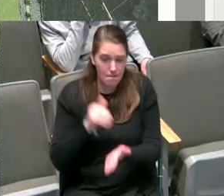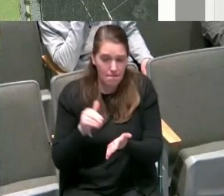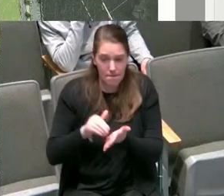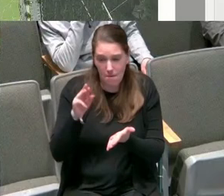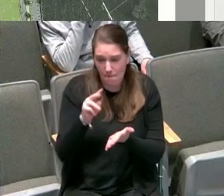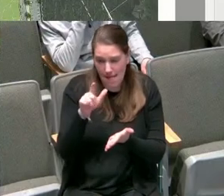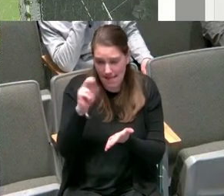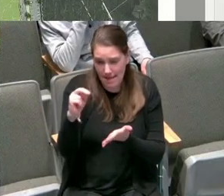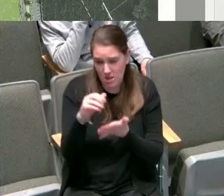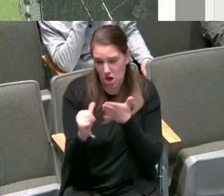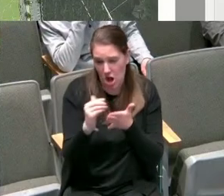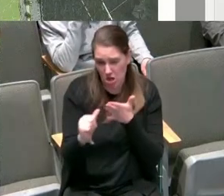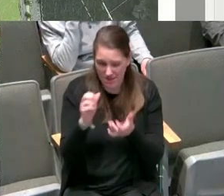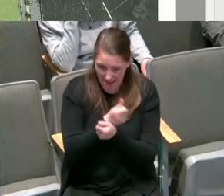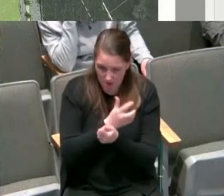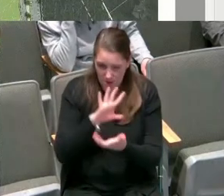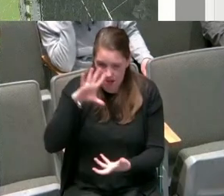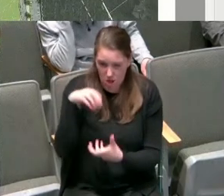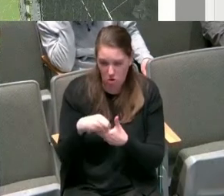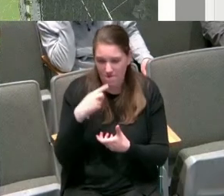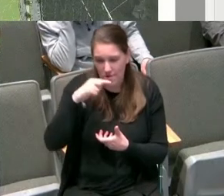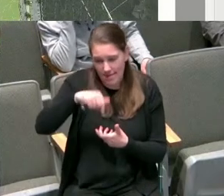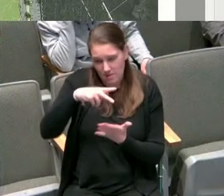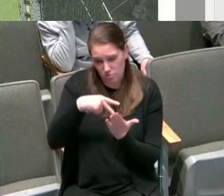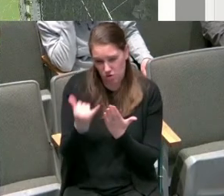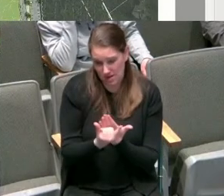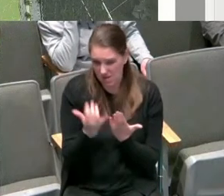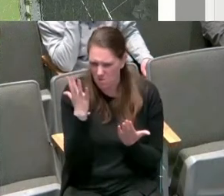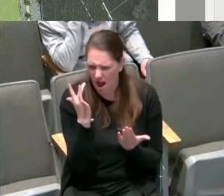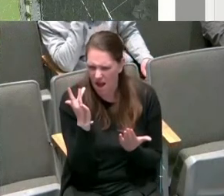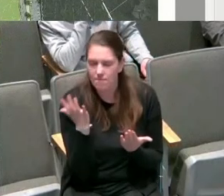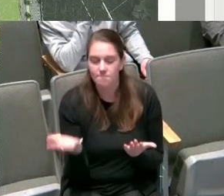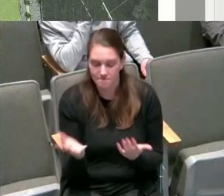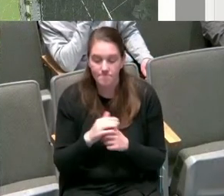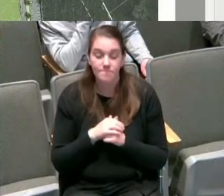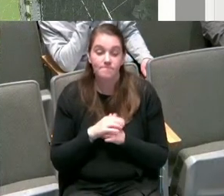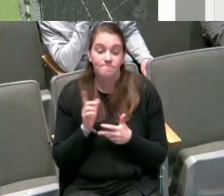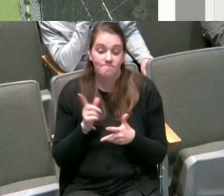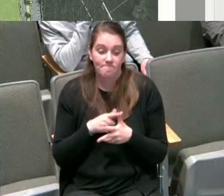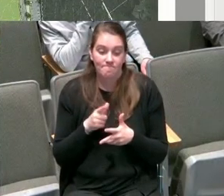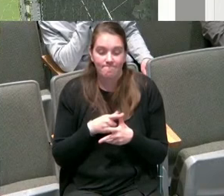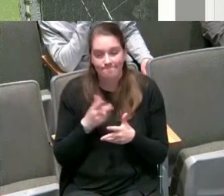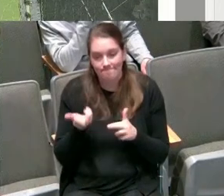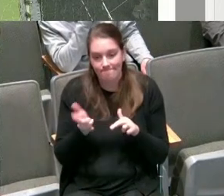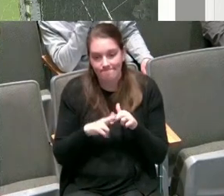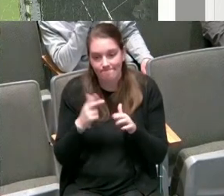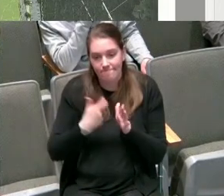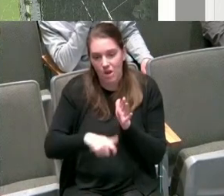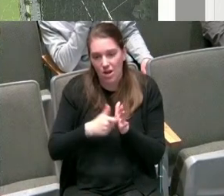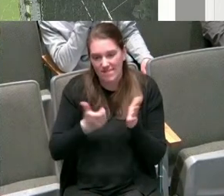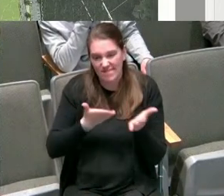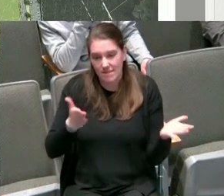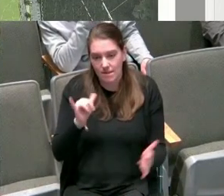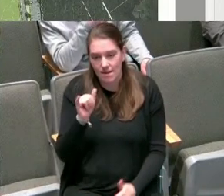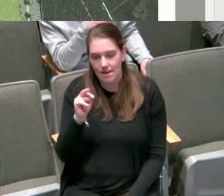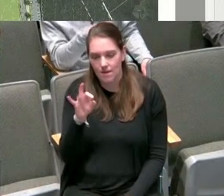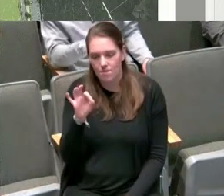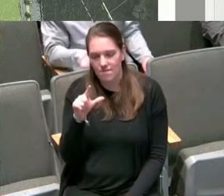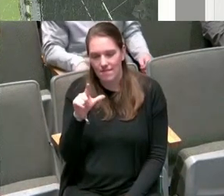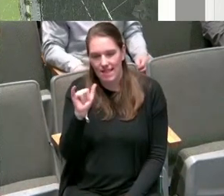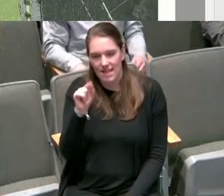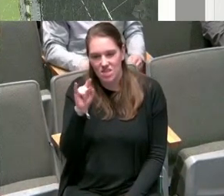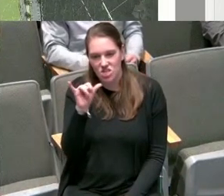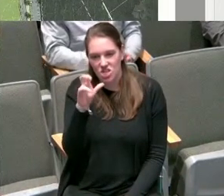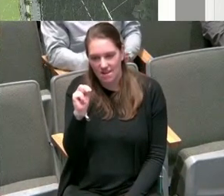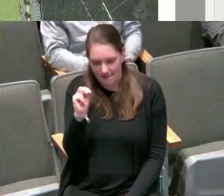project uh this is driven by a couple of factors first is inflation so we all know that inflation's been a factor